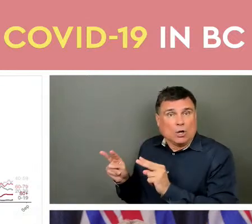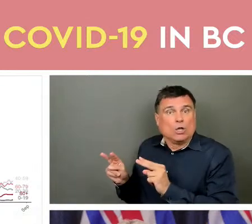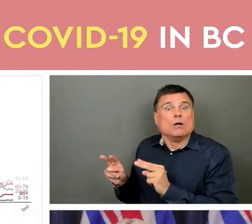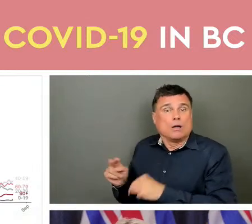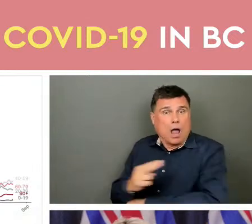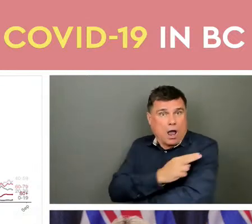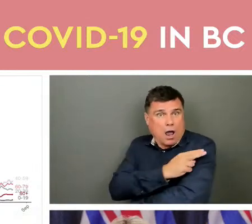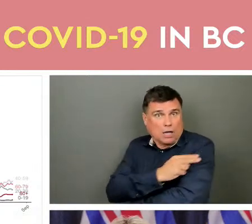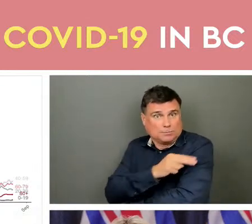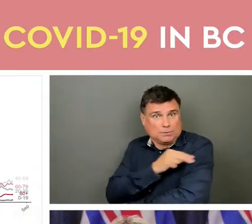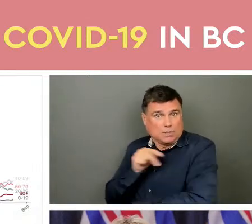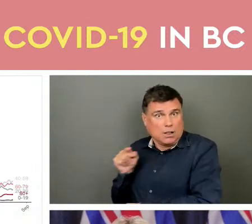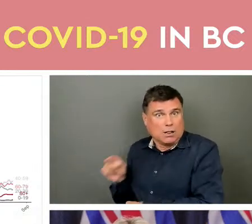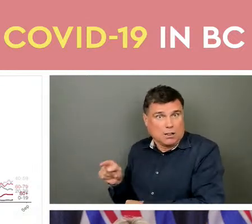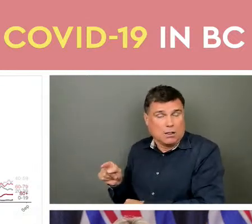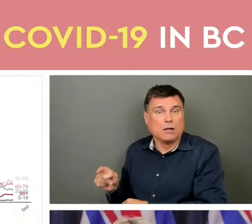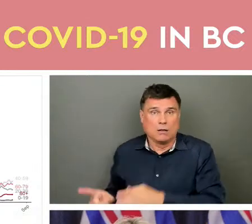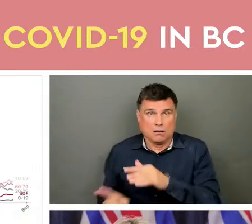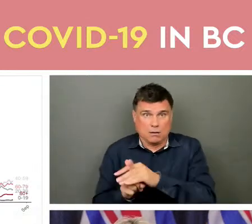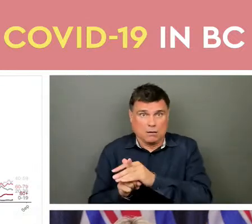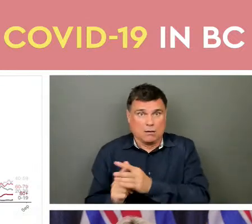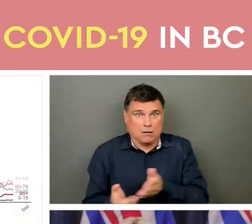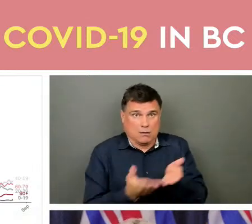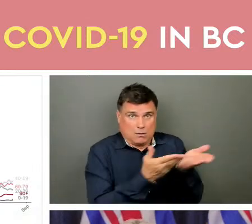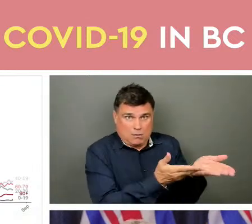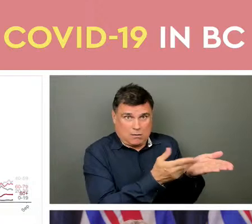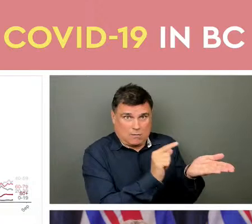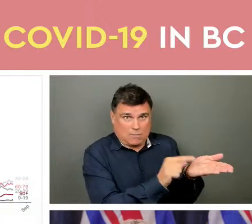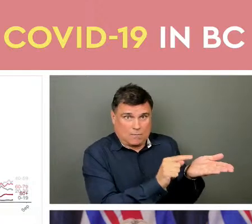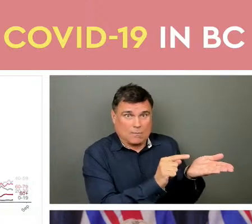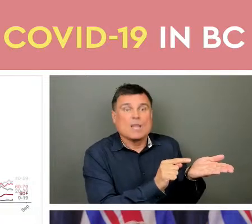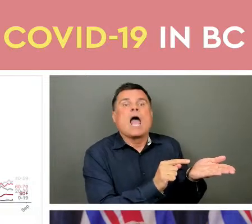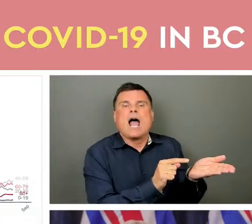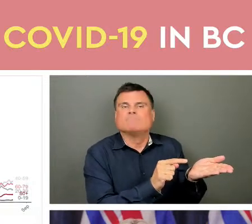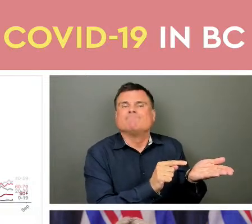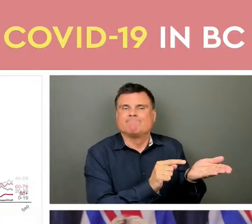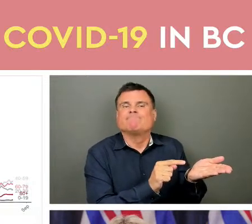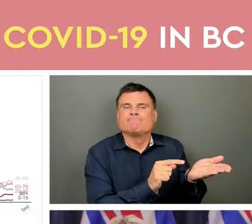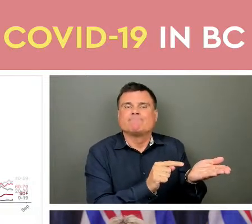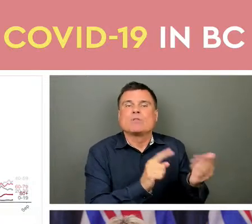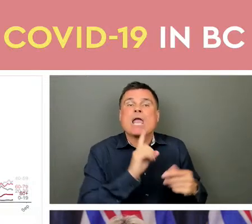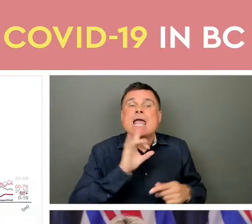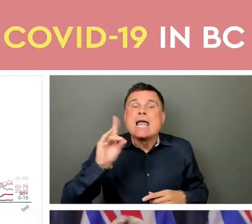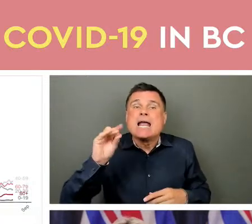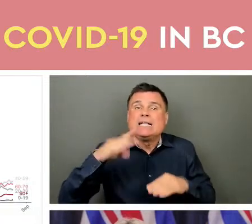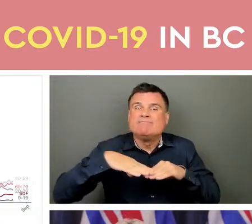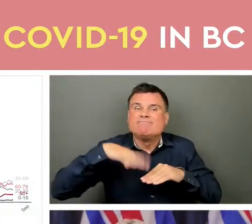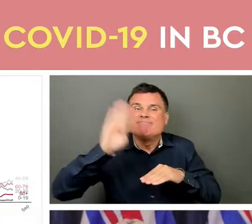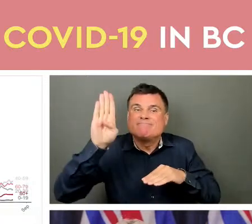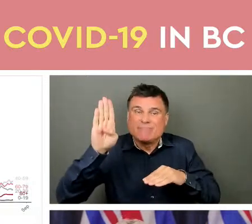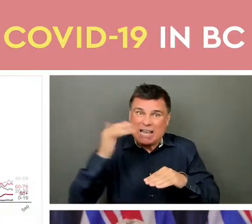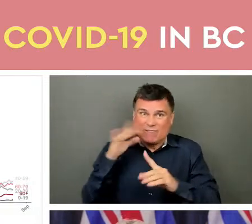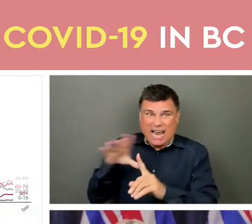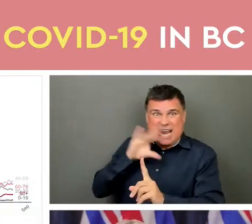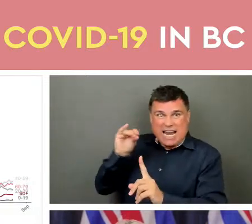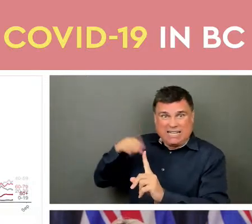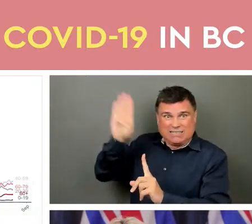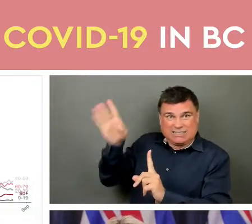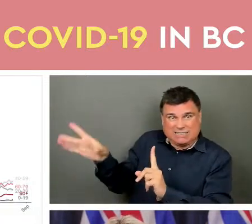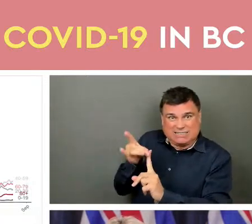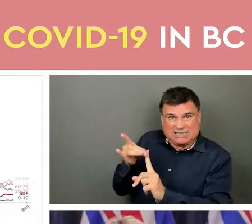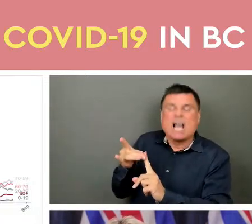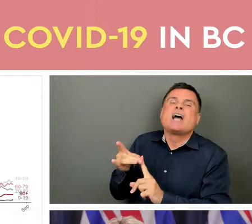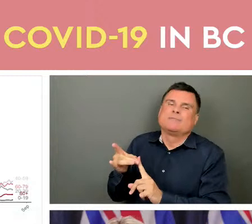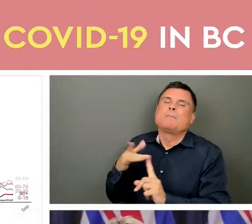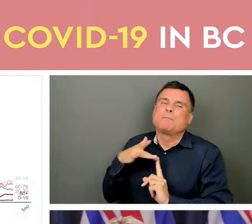unvaccinated people over the age of 80, the risk of hospitalization is higher, and the rate of hospitalization is the highest in that group.